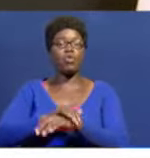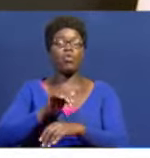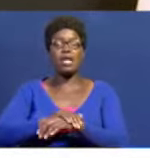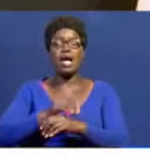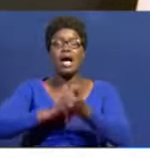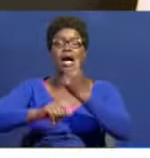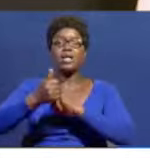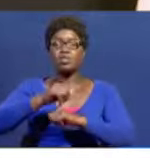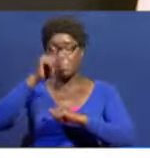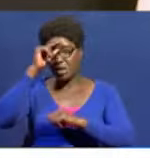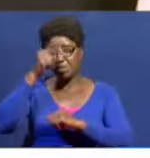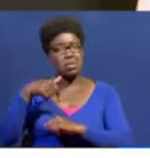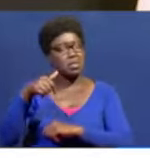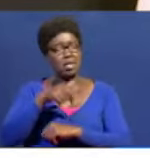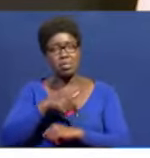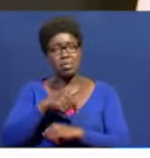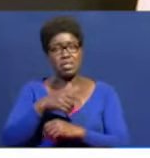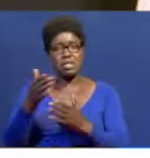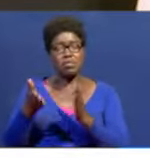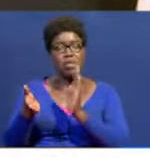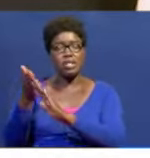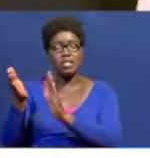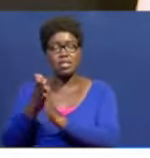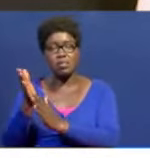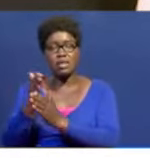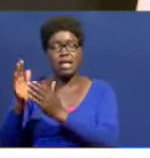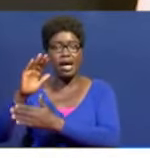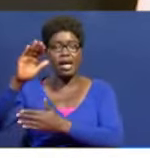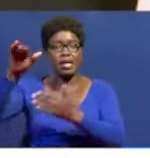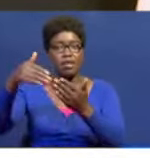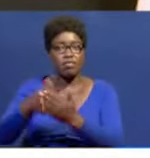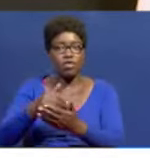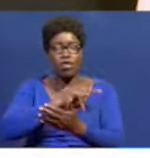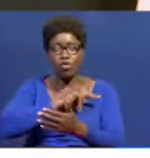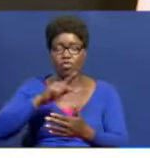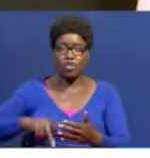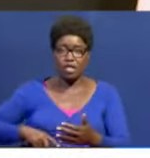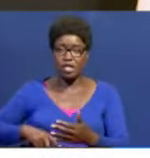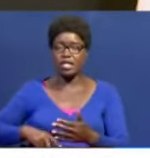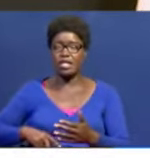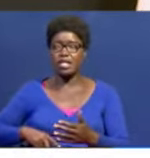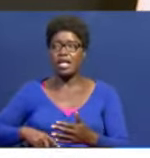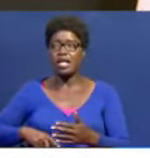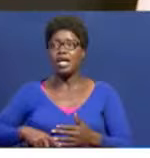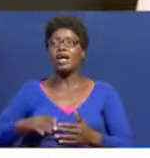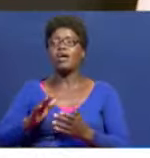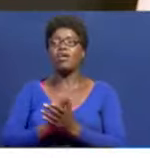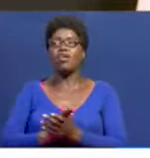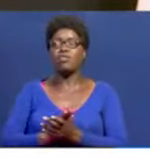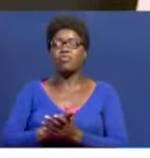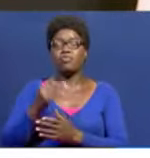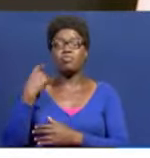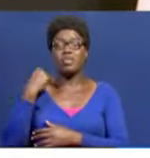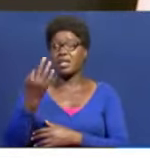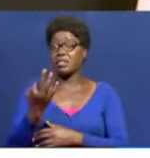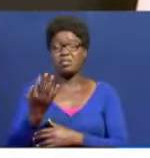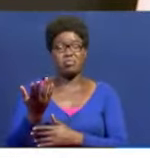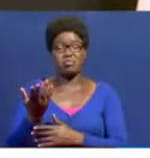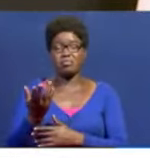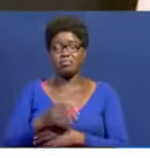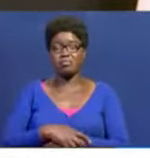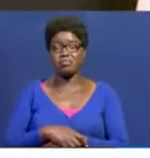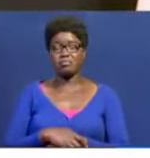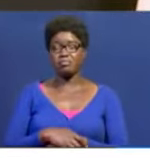government that were hastened by the arrival of King, of His Majesty the King, the third.